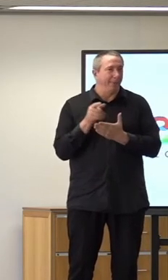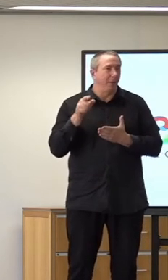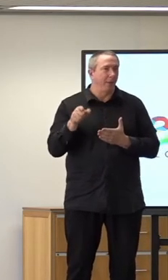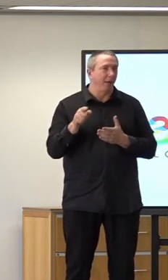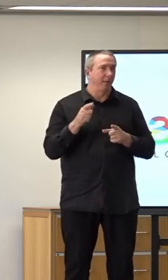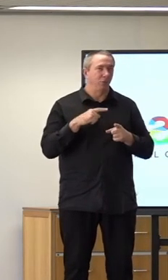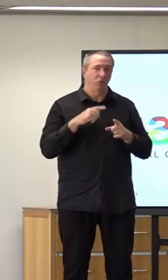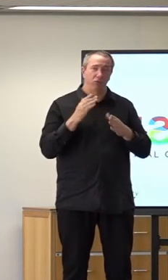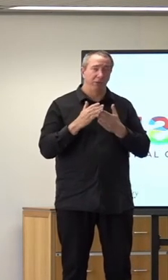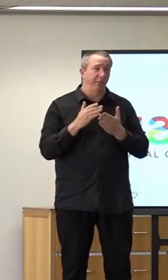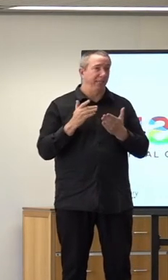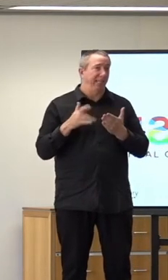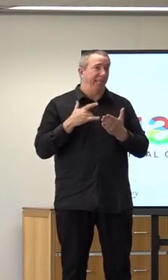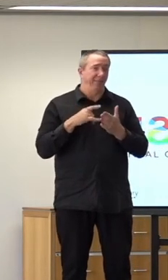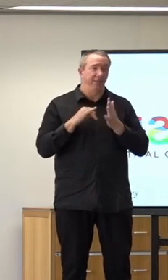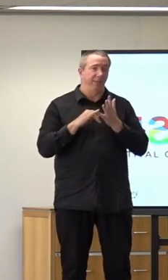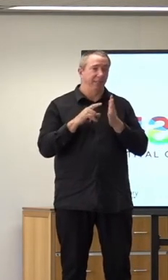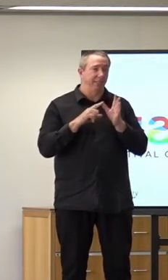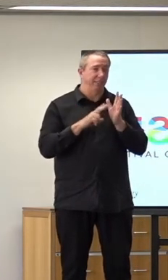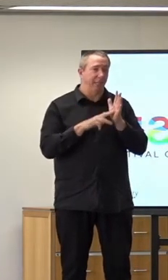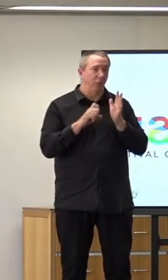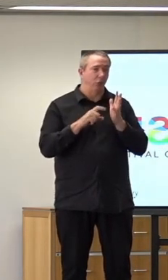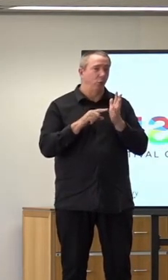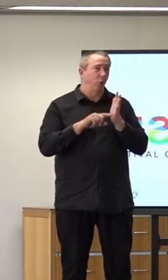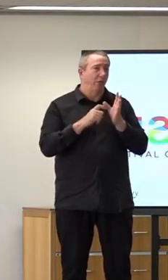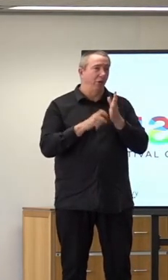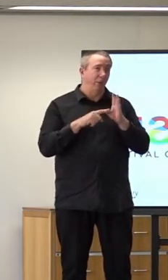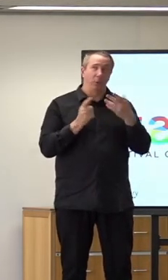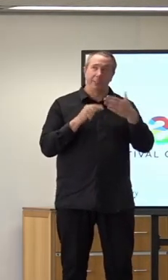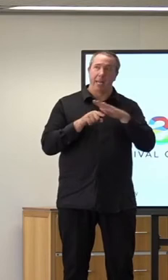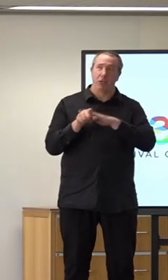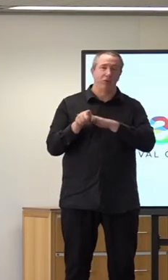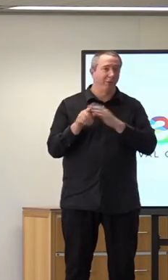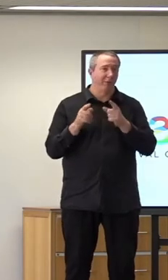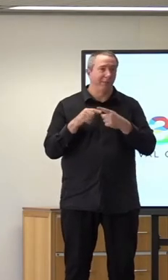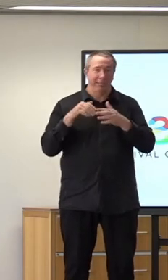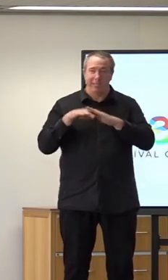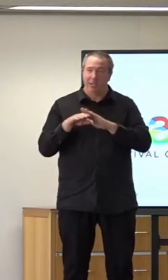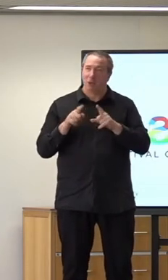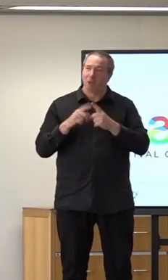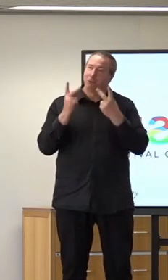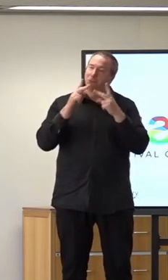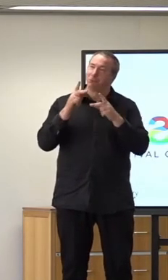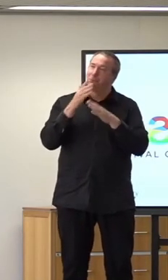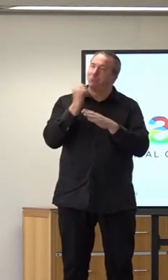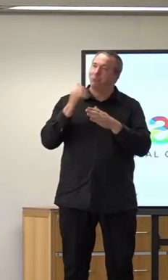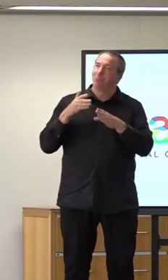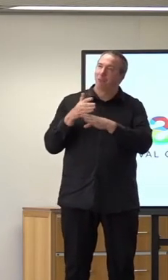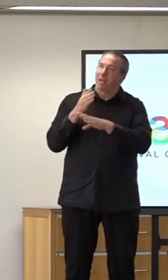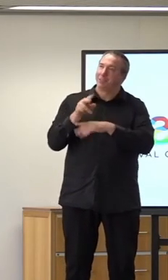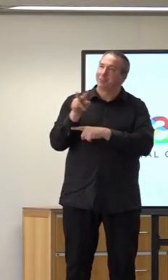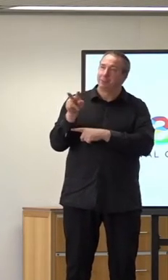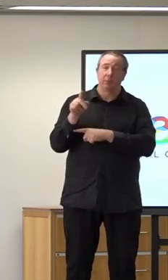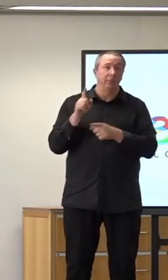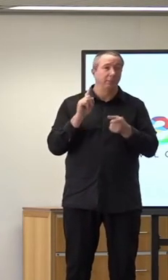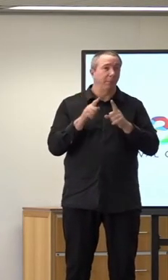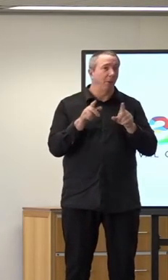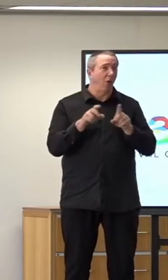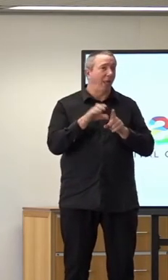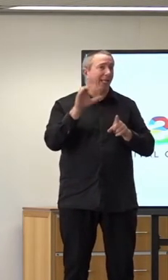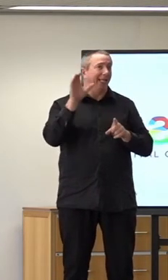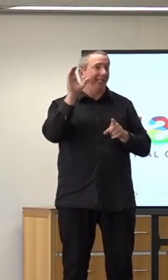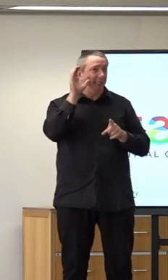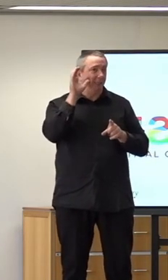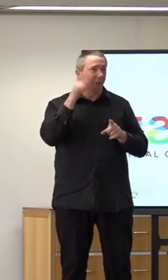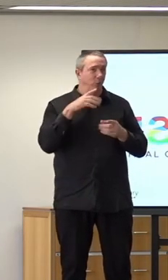little sanctuaries from the world where we can demonstrate these really beautiful listening practices. And, you know, sometimes listening isn't, you know, factored